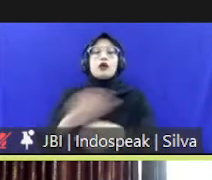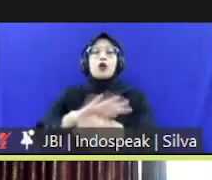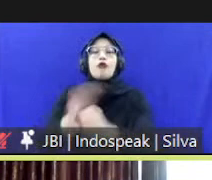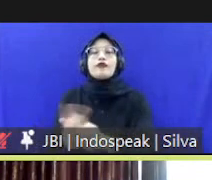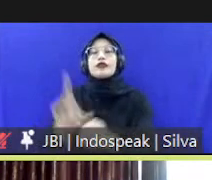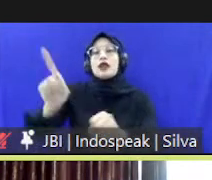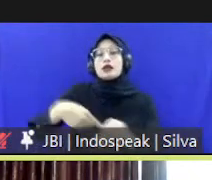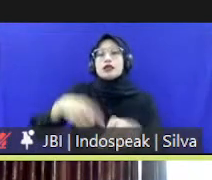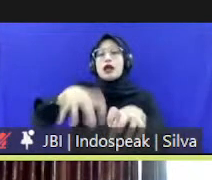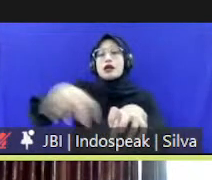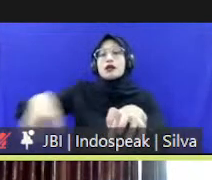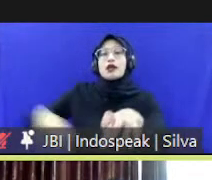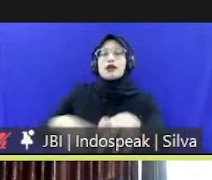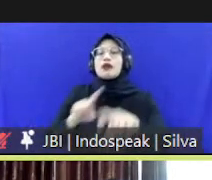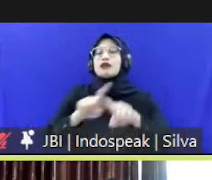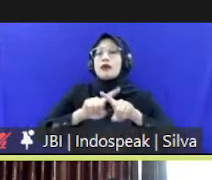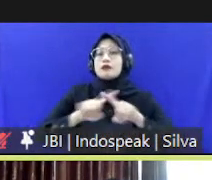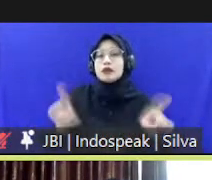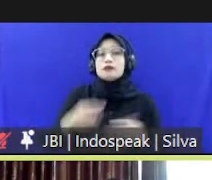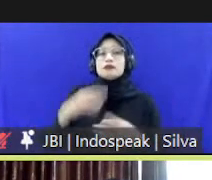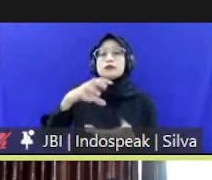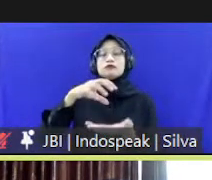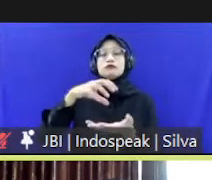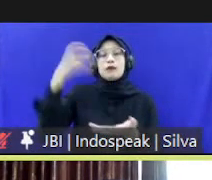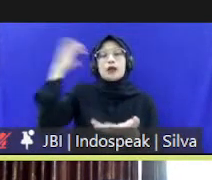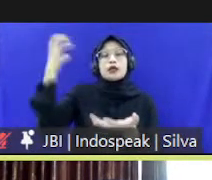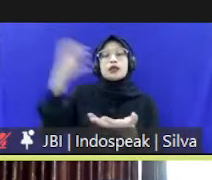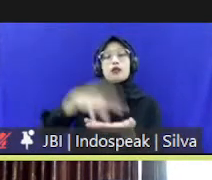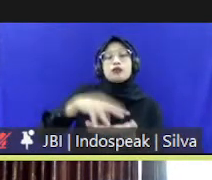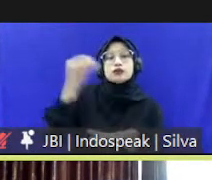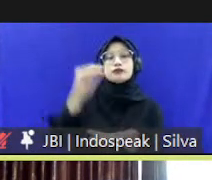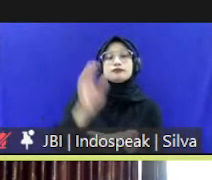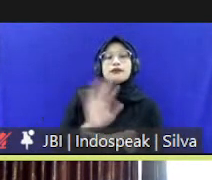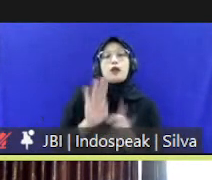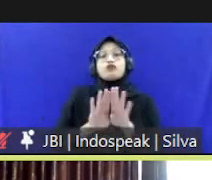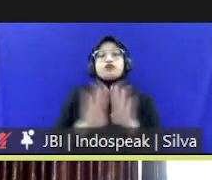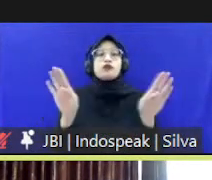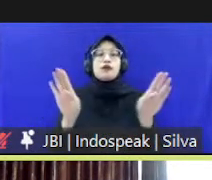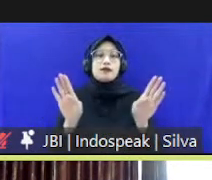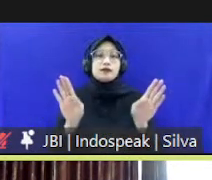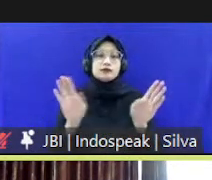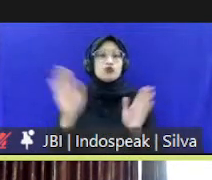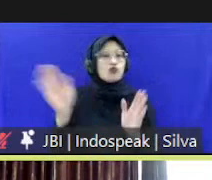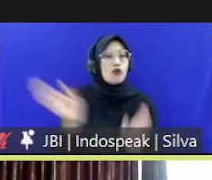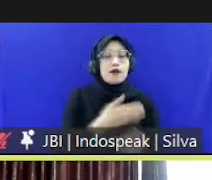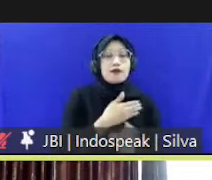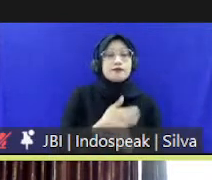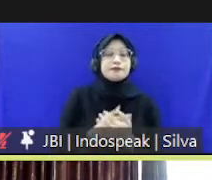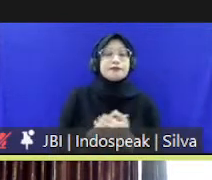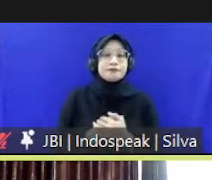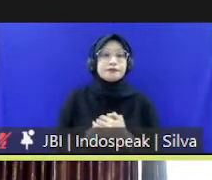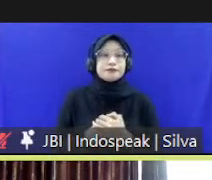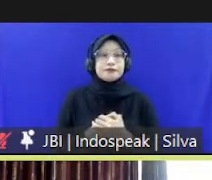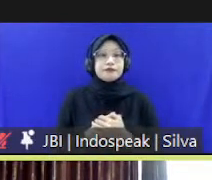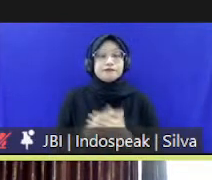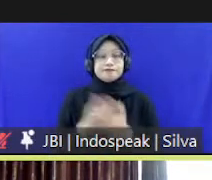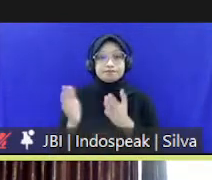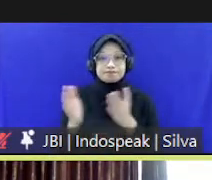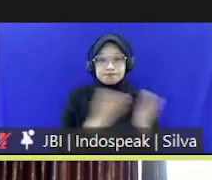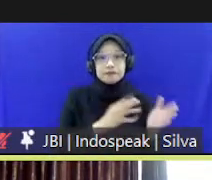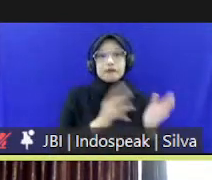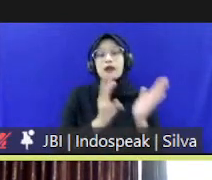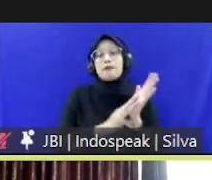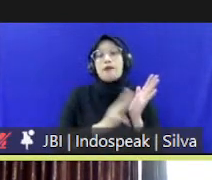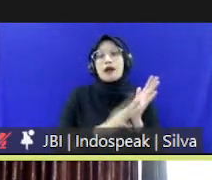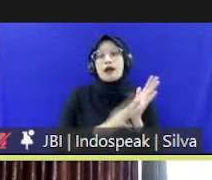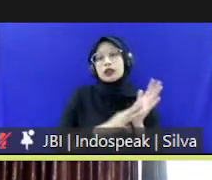transparency, and also the one data concept during our presentation here. Actually, in the March